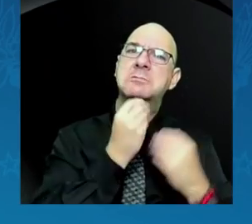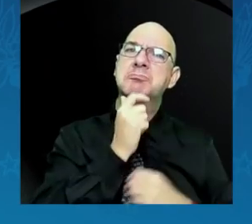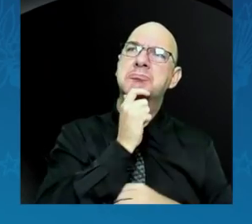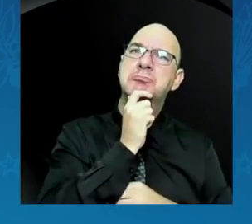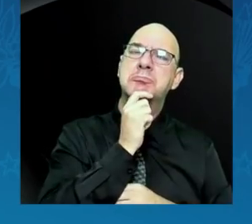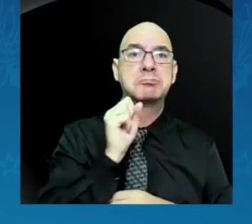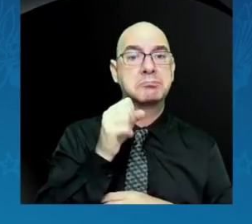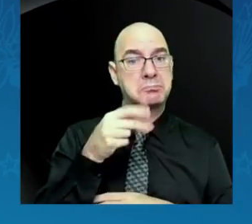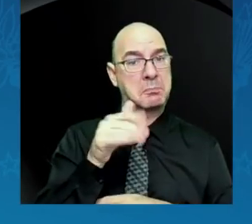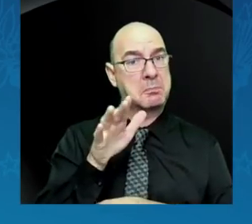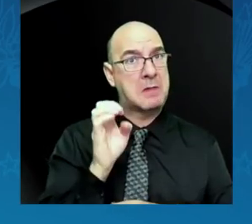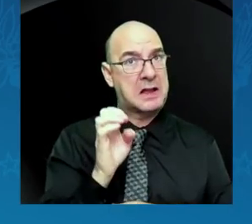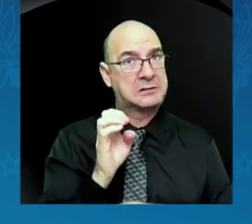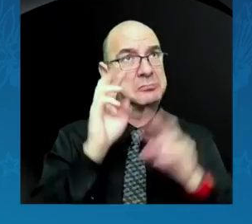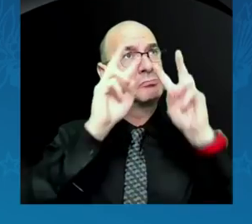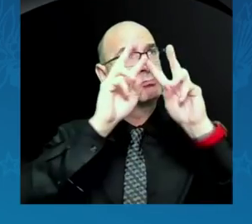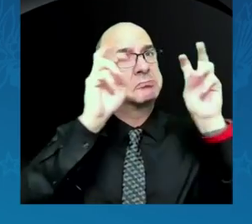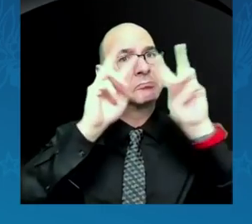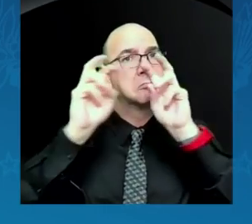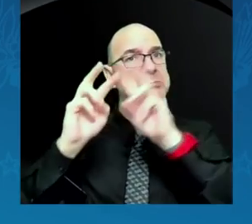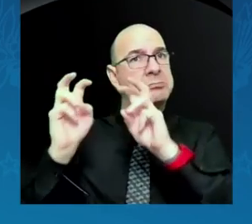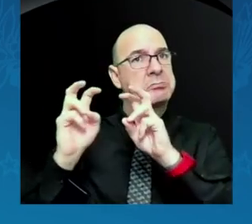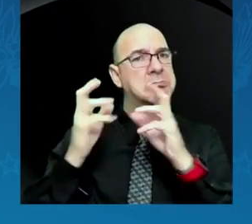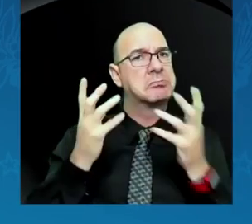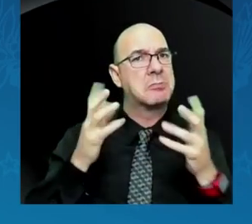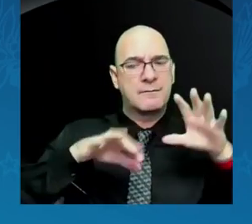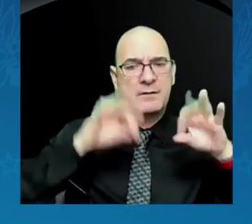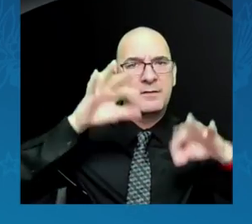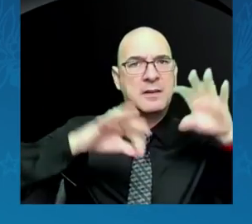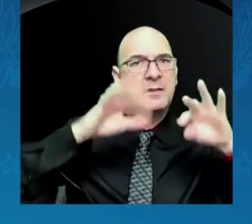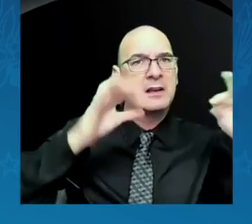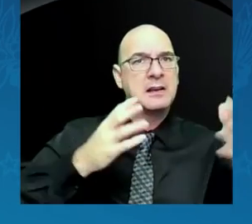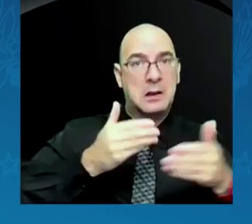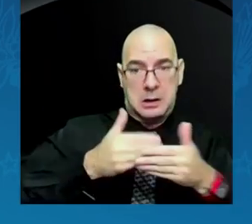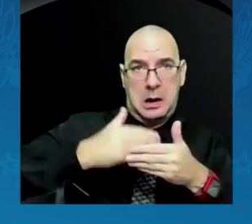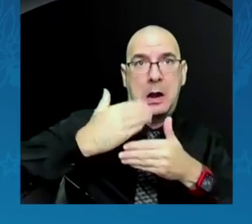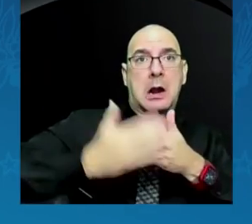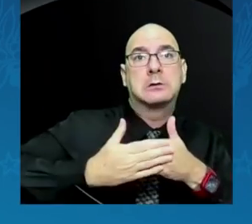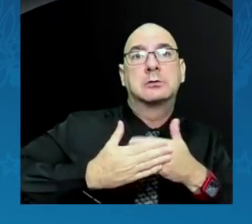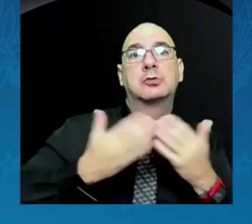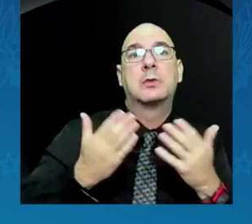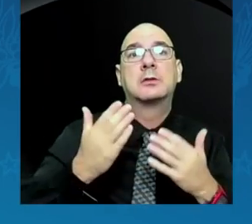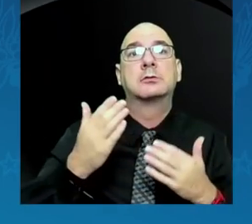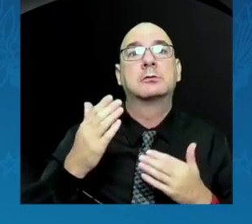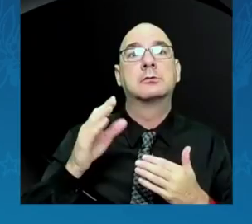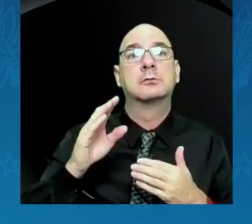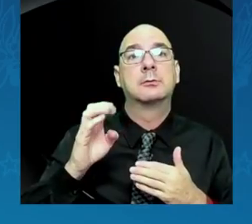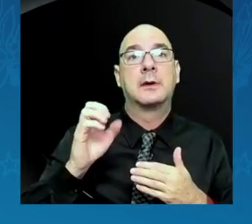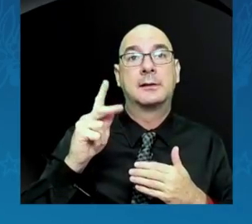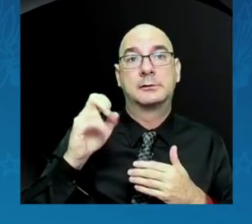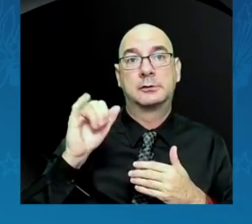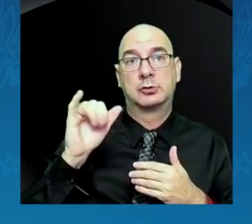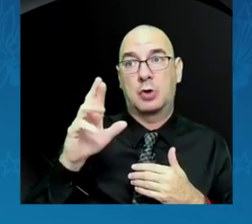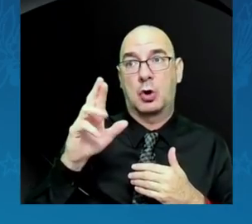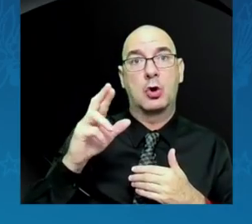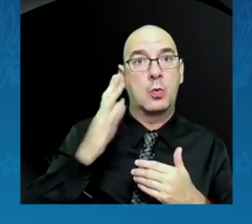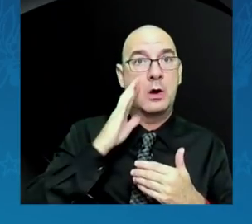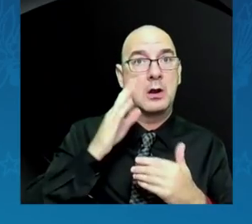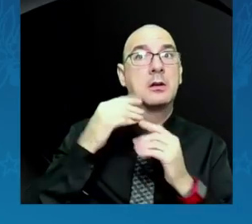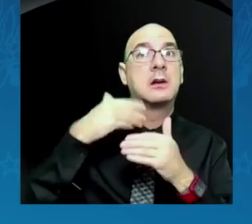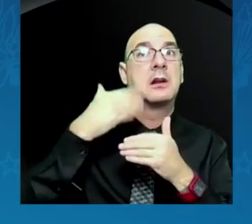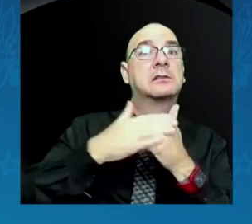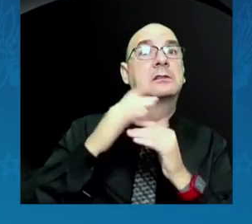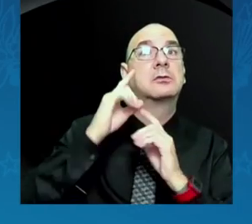and we are the leaders in this pursuit. And what we do now, without any doubt,